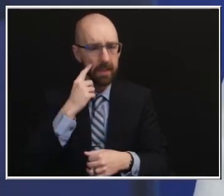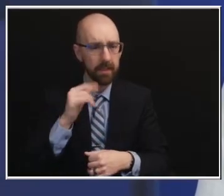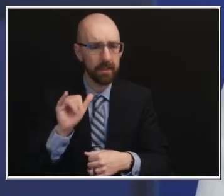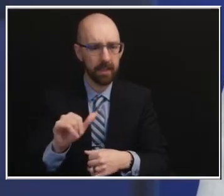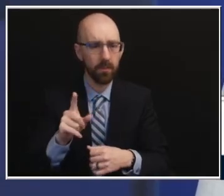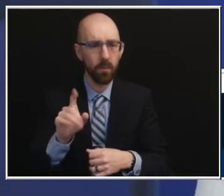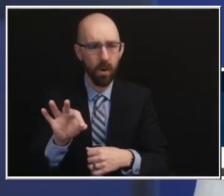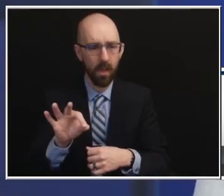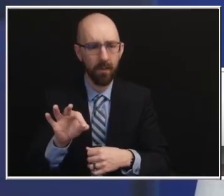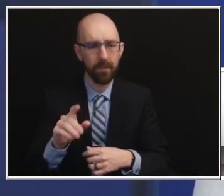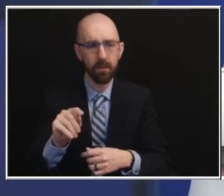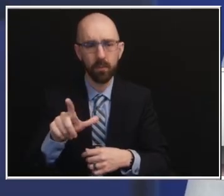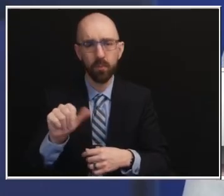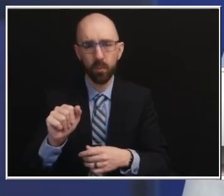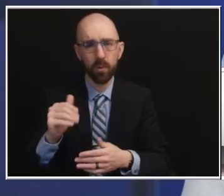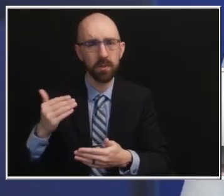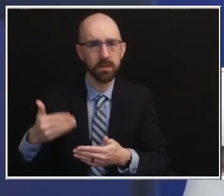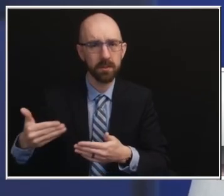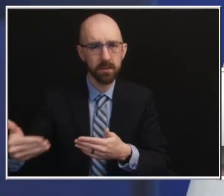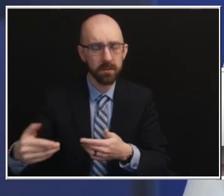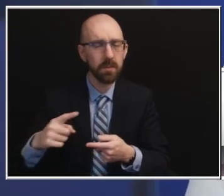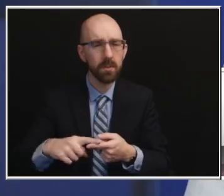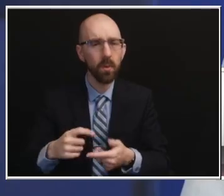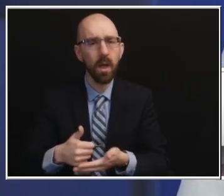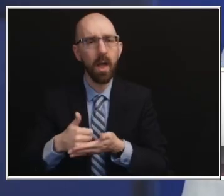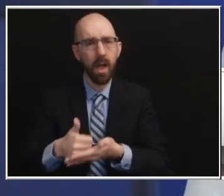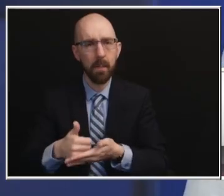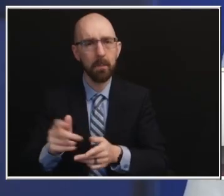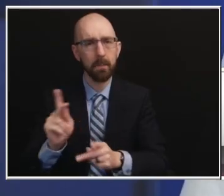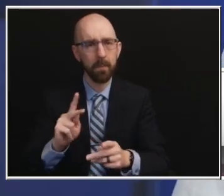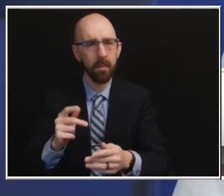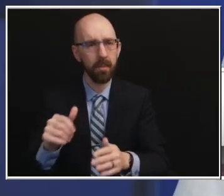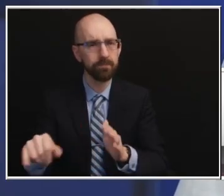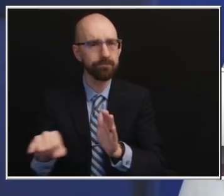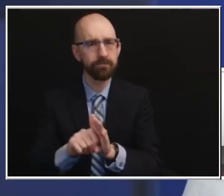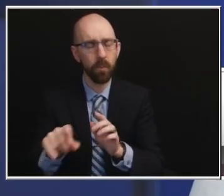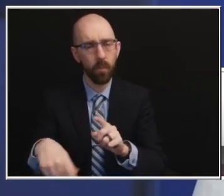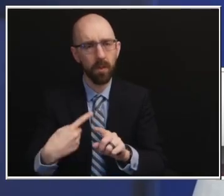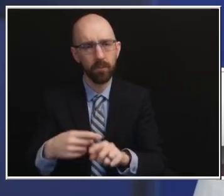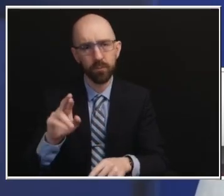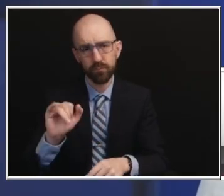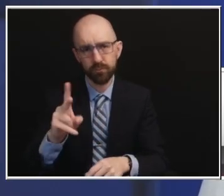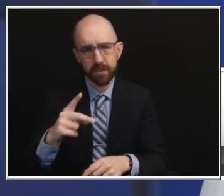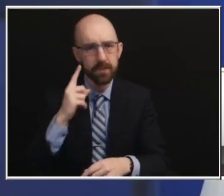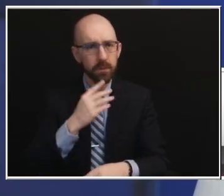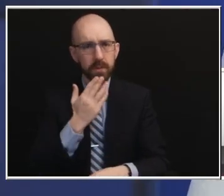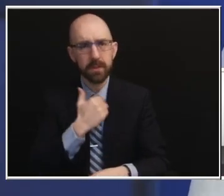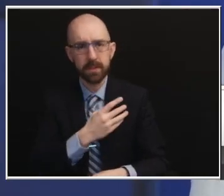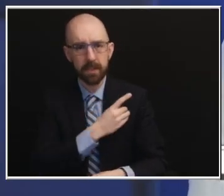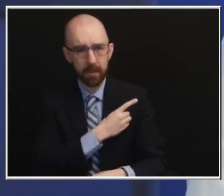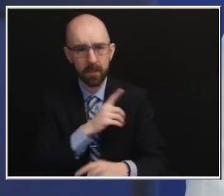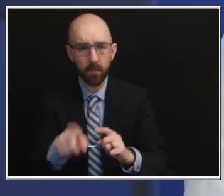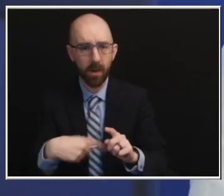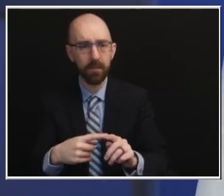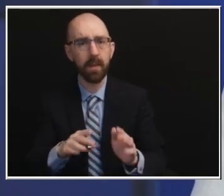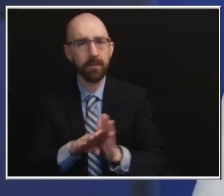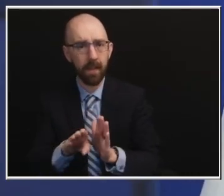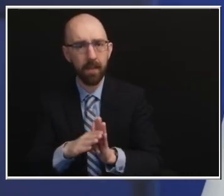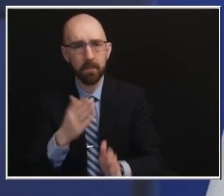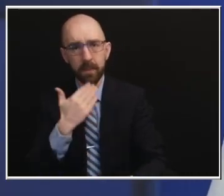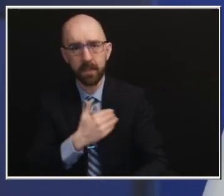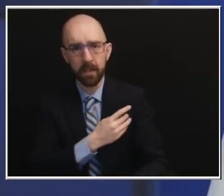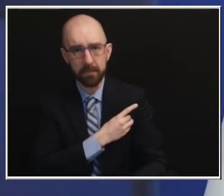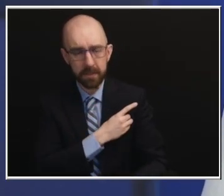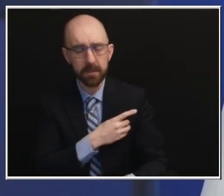in our toolbox to help folks identify when they're at risk for diabetes and when they're actually developing diabetes. Having